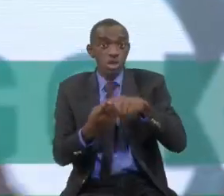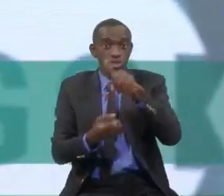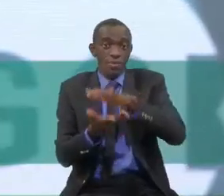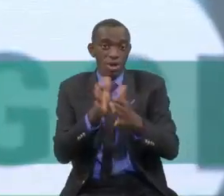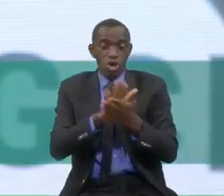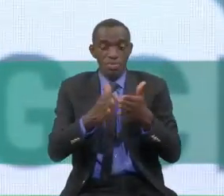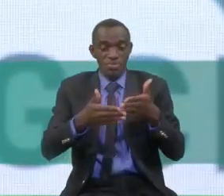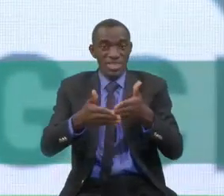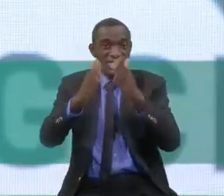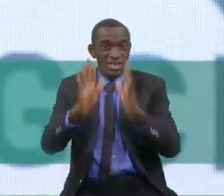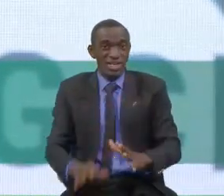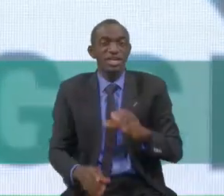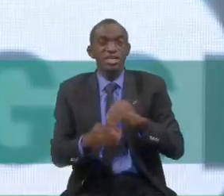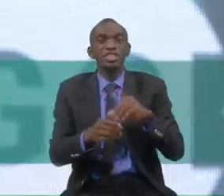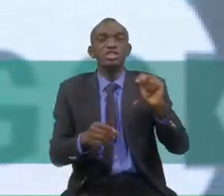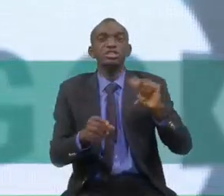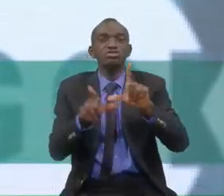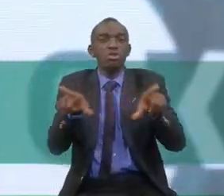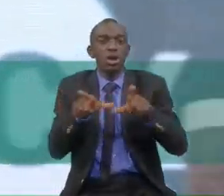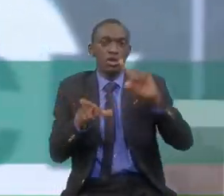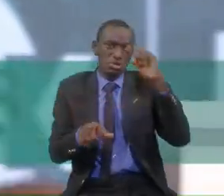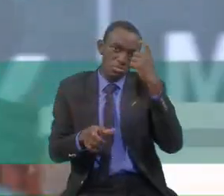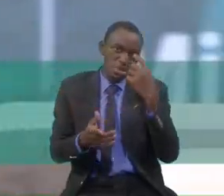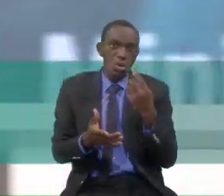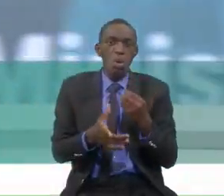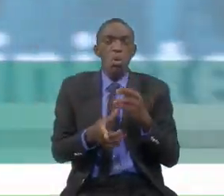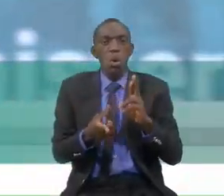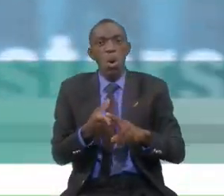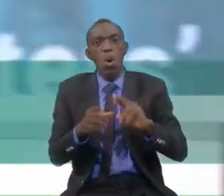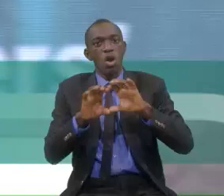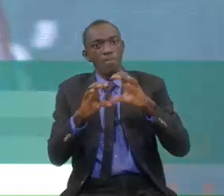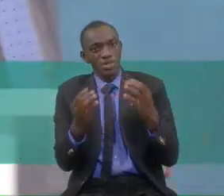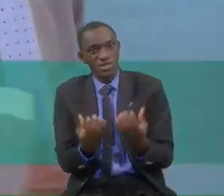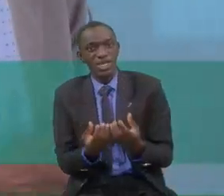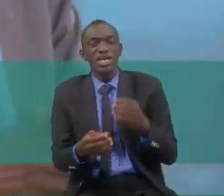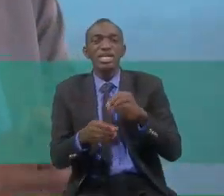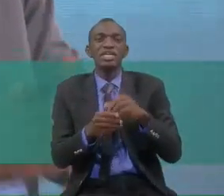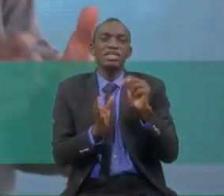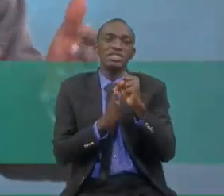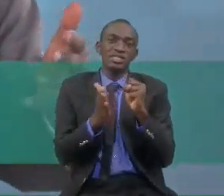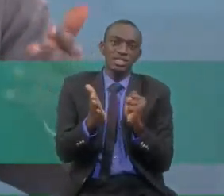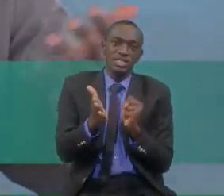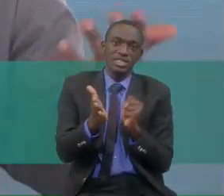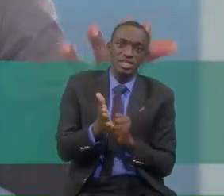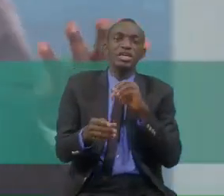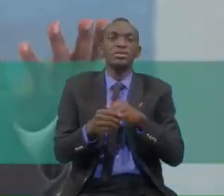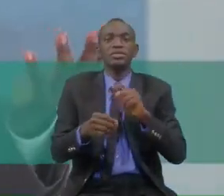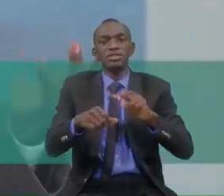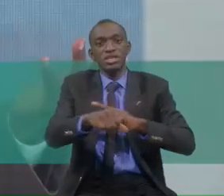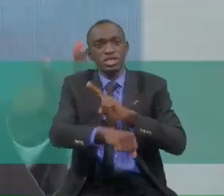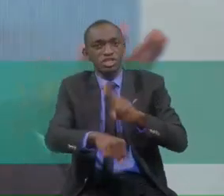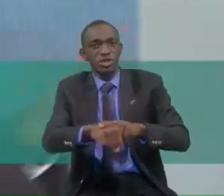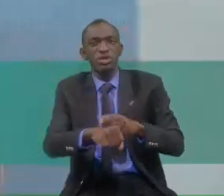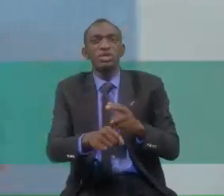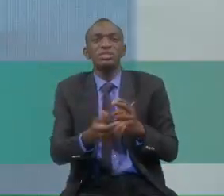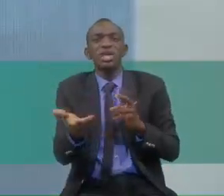local government, a leader in the state, a leader in the nation, there's some private things you used